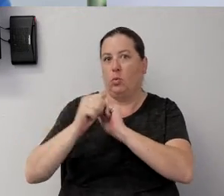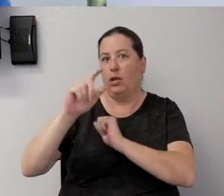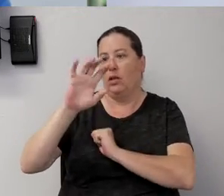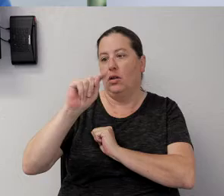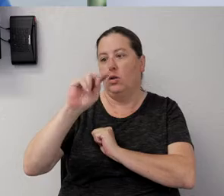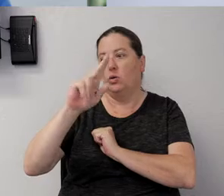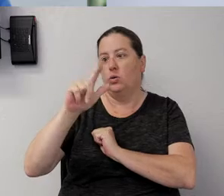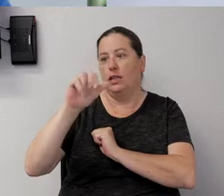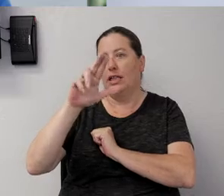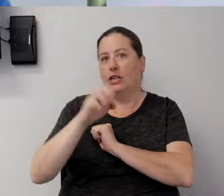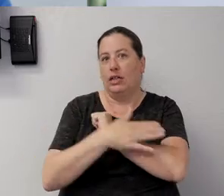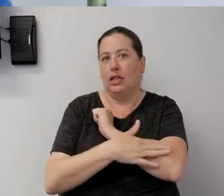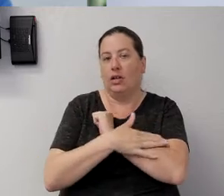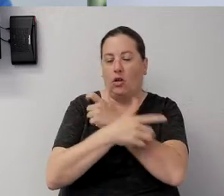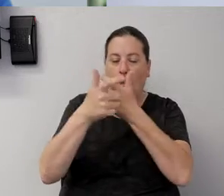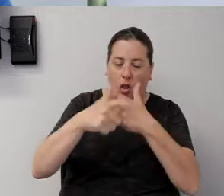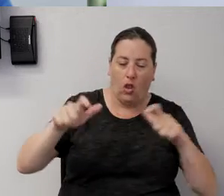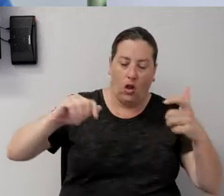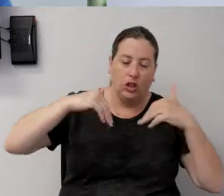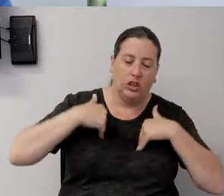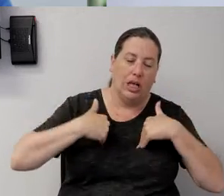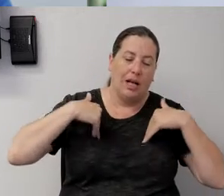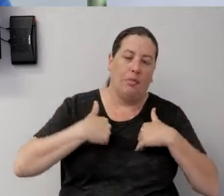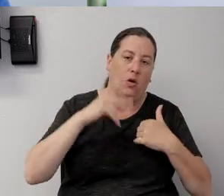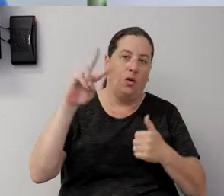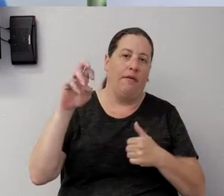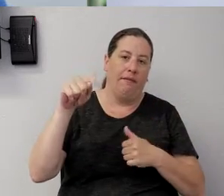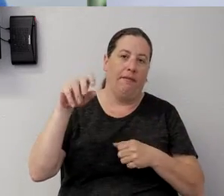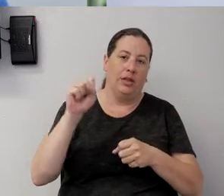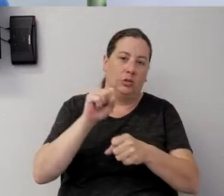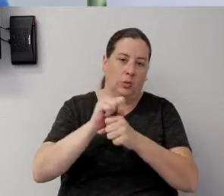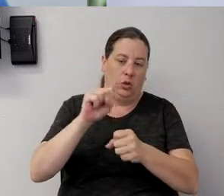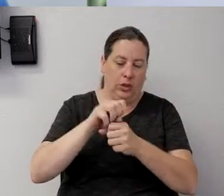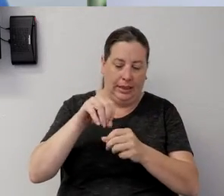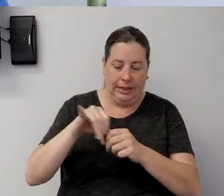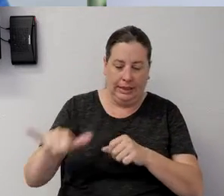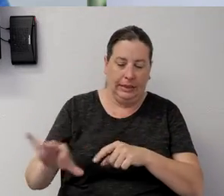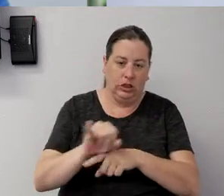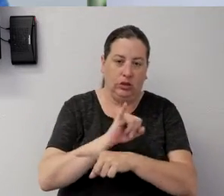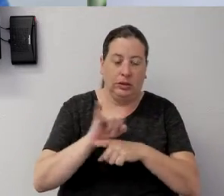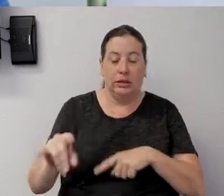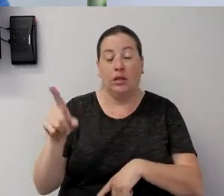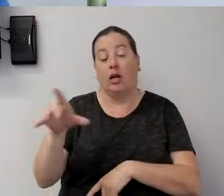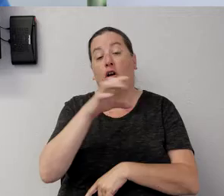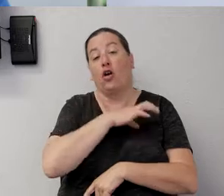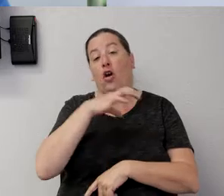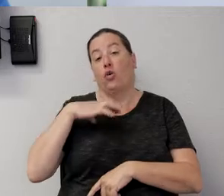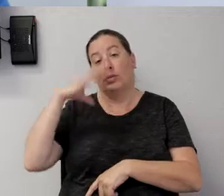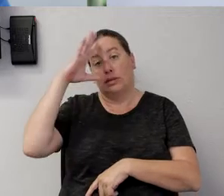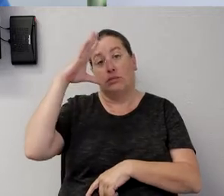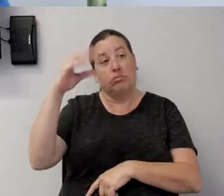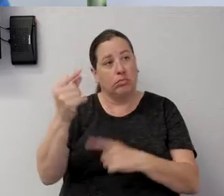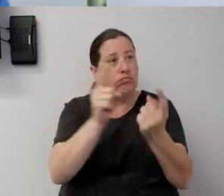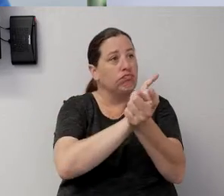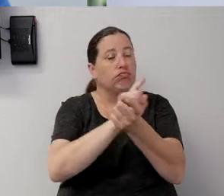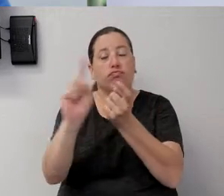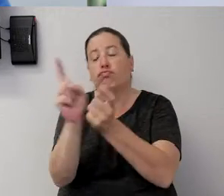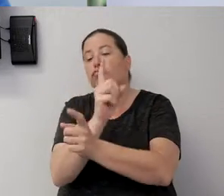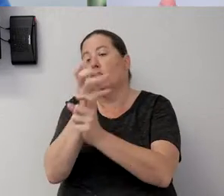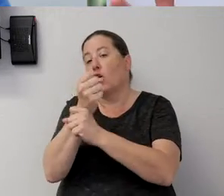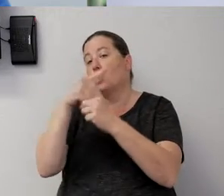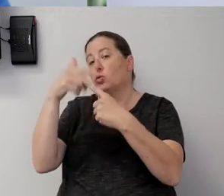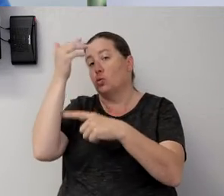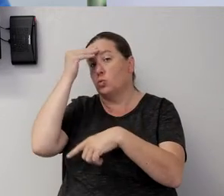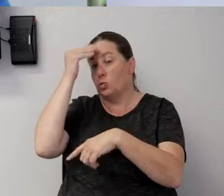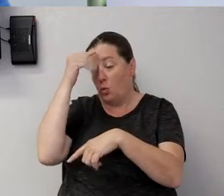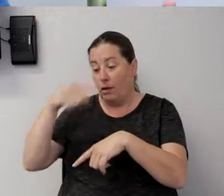large animal vets working in the dairy industry. And Congressman Nunes got to know them. Well, they